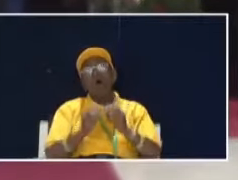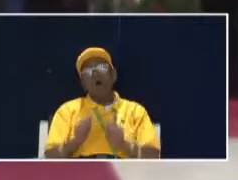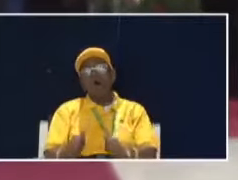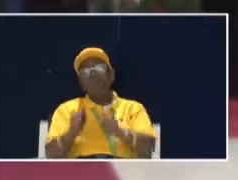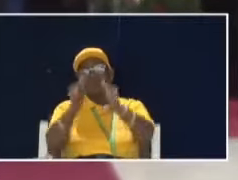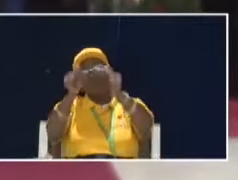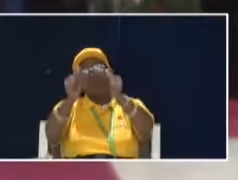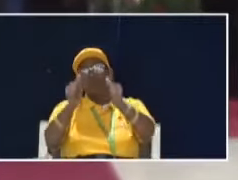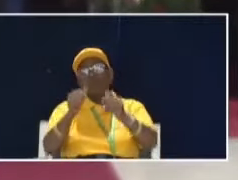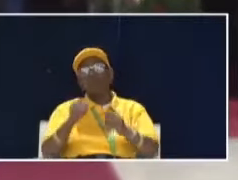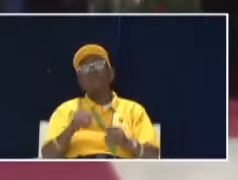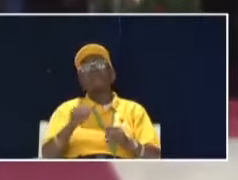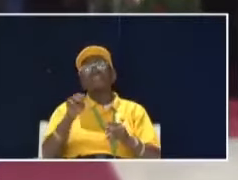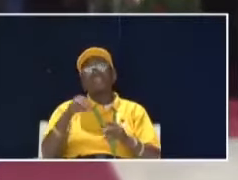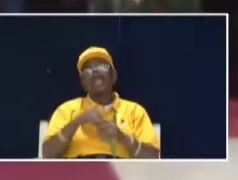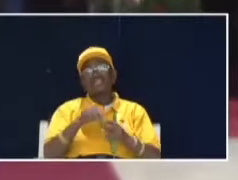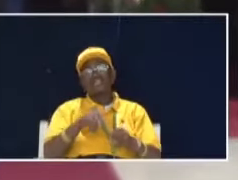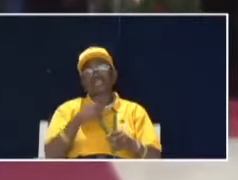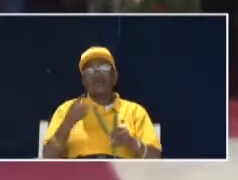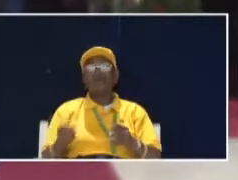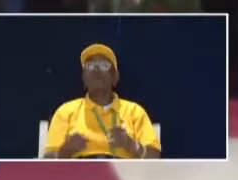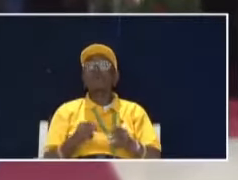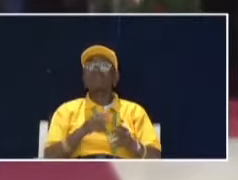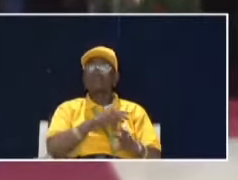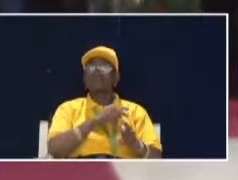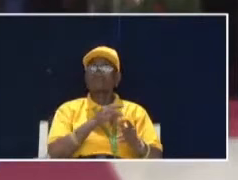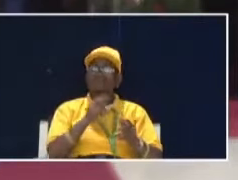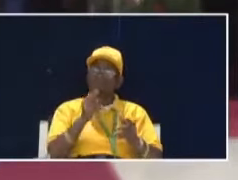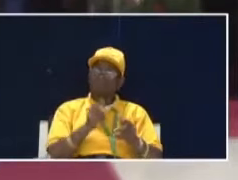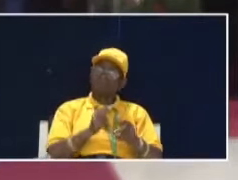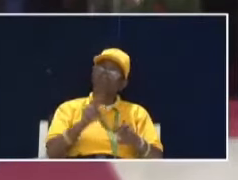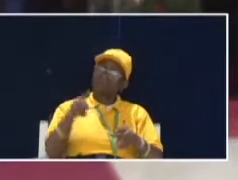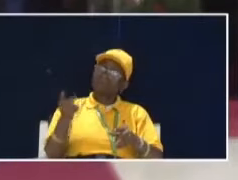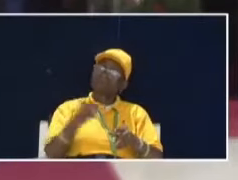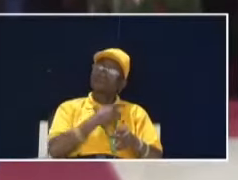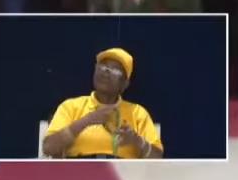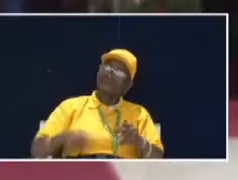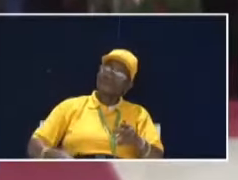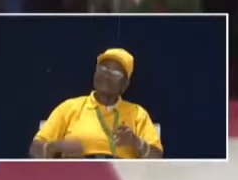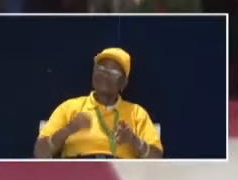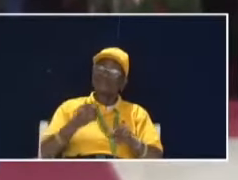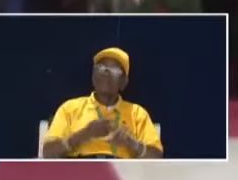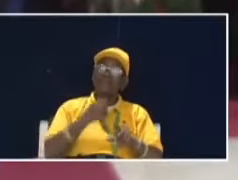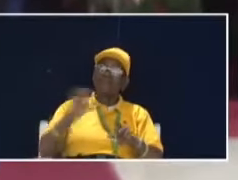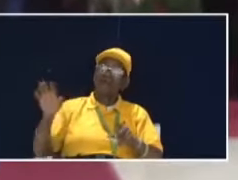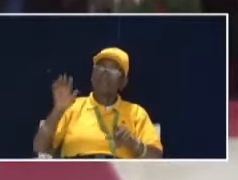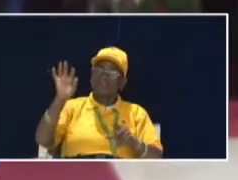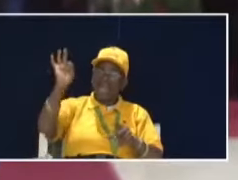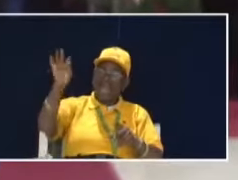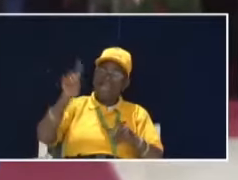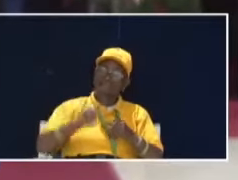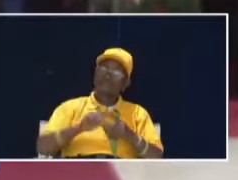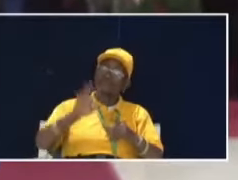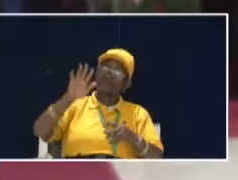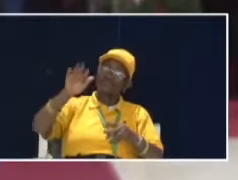9 to 15, 2 Kings chapter 2 from verse 9 to 15,